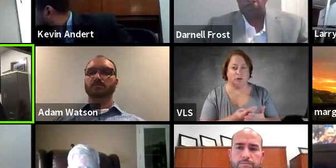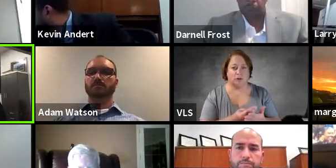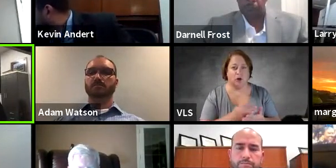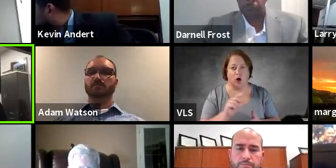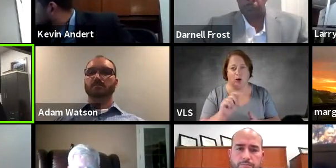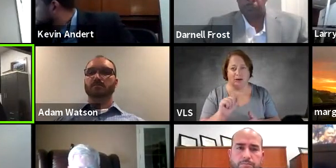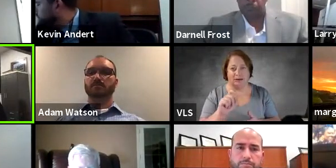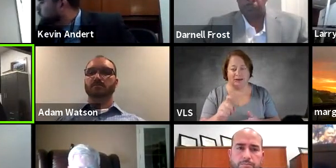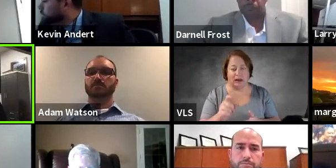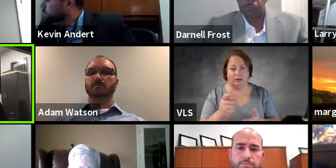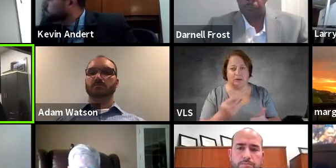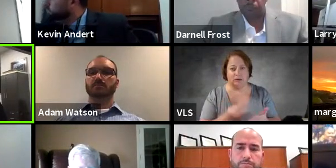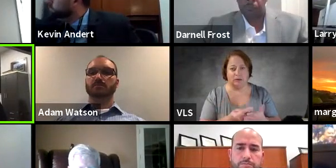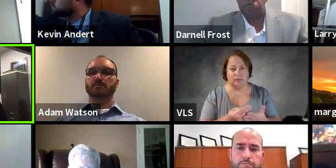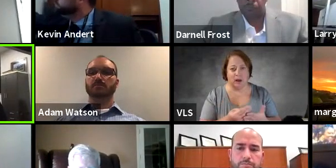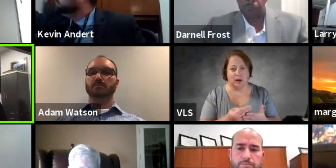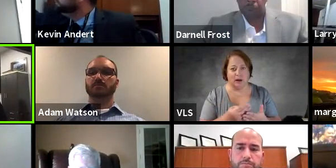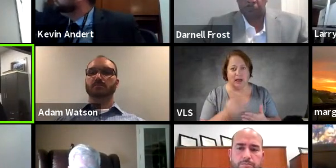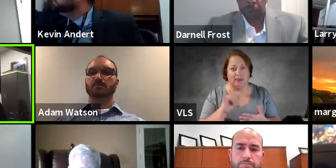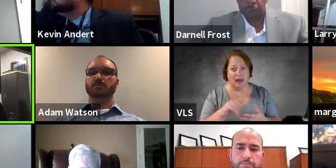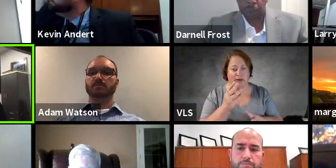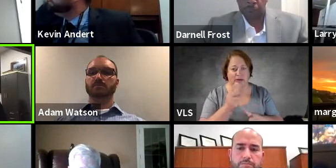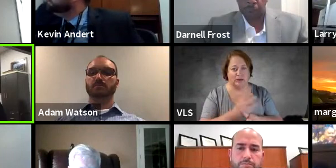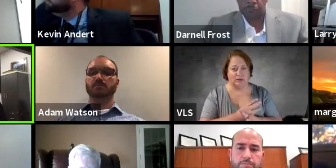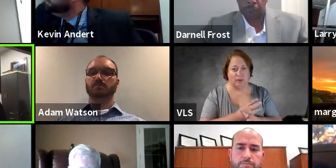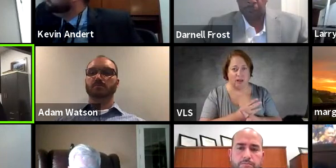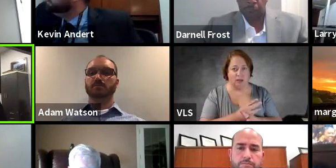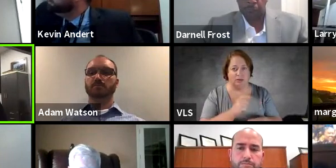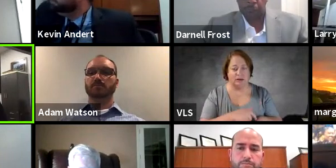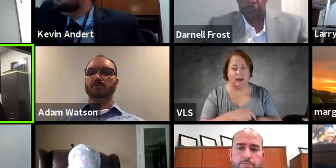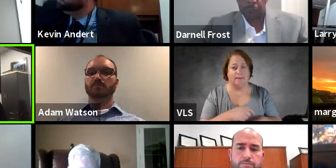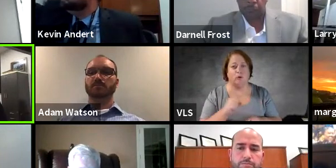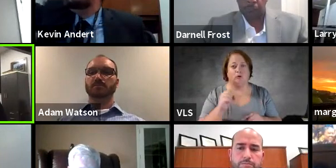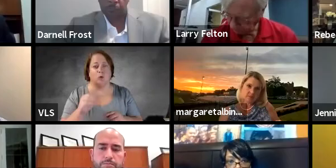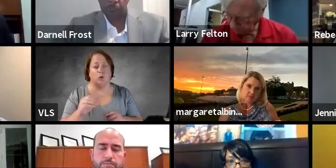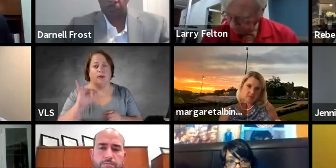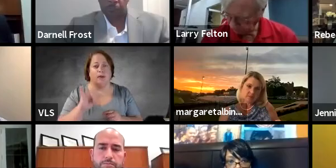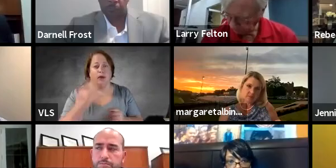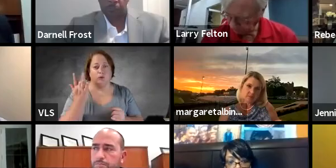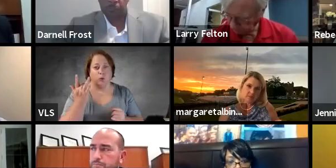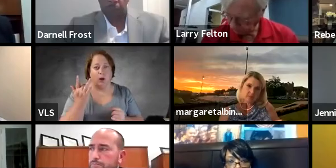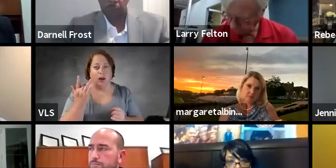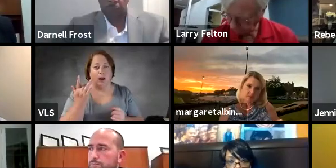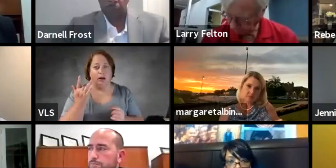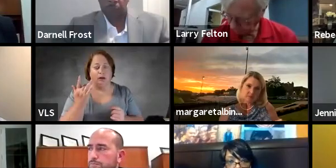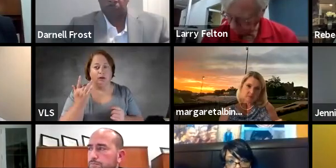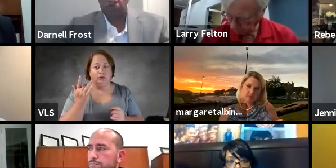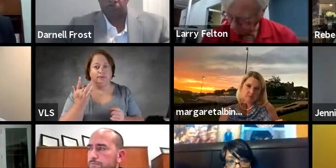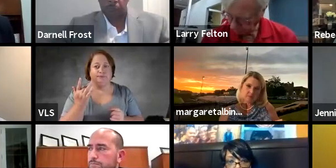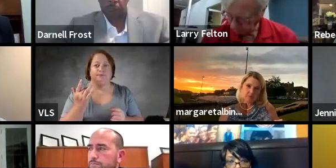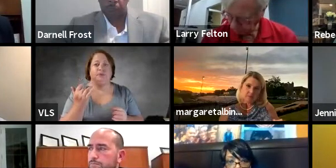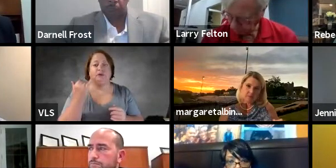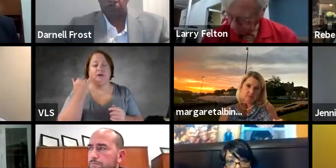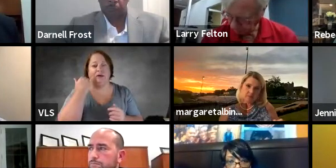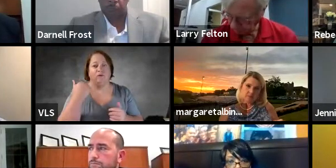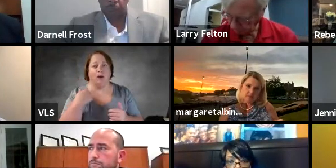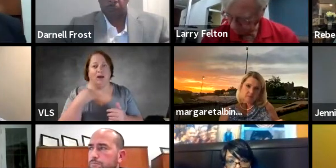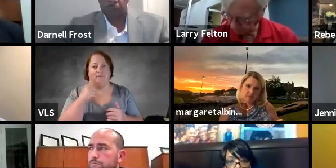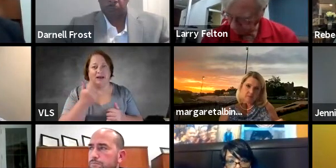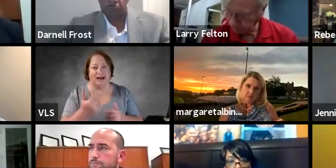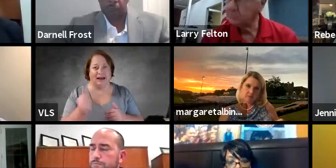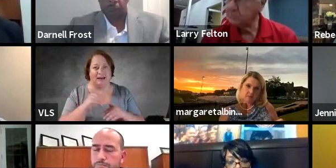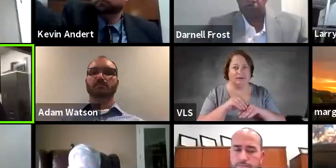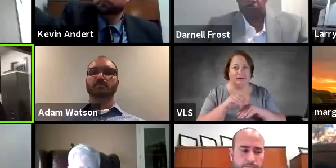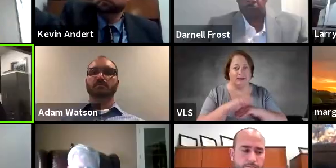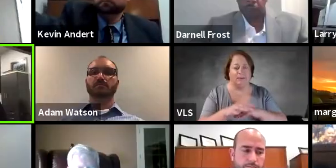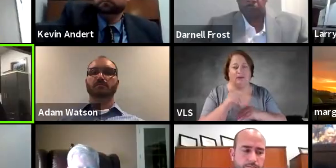tax levies come in at that 6 month marker. So therefore that's why if we have any impact of not